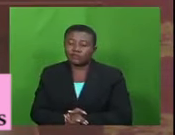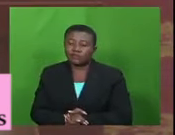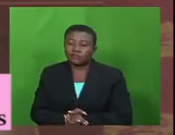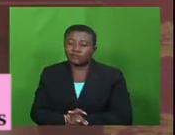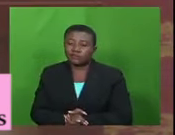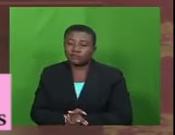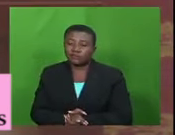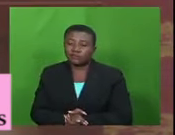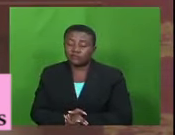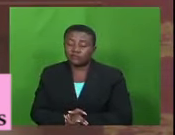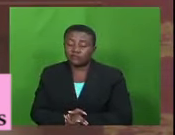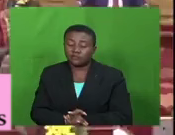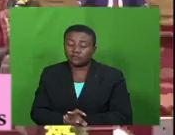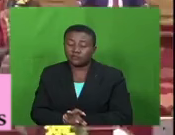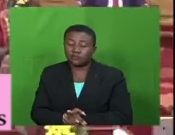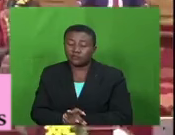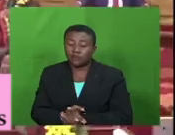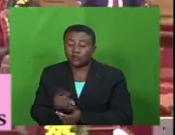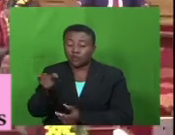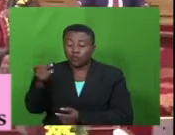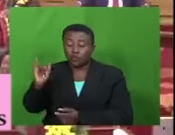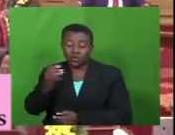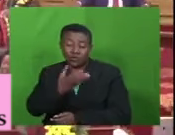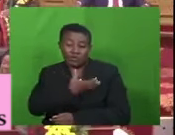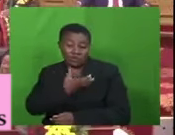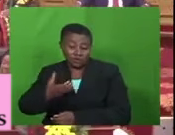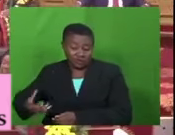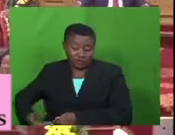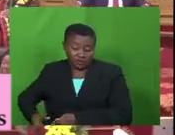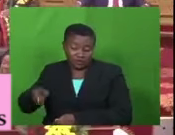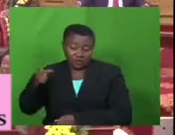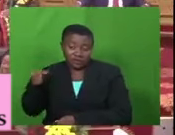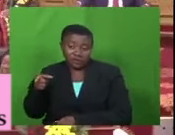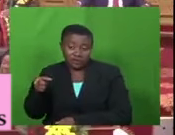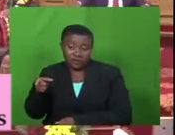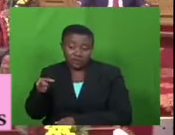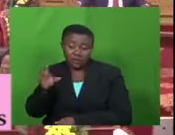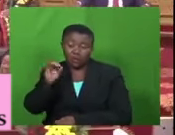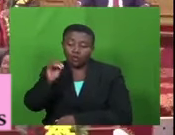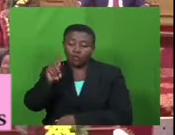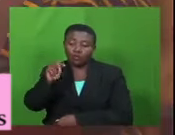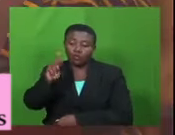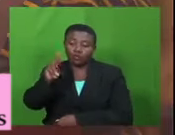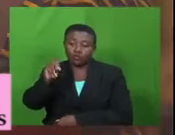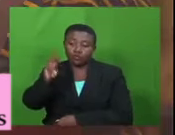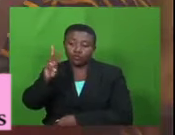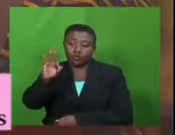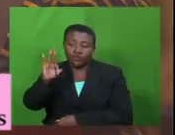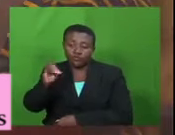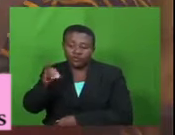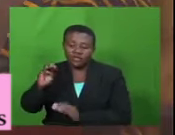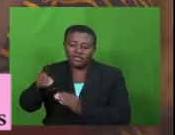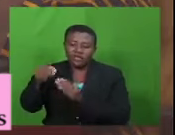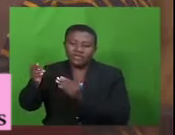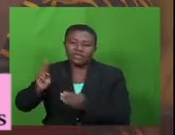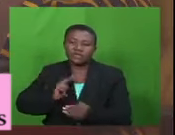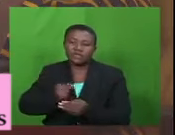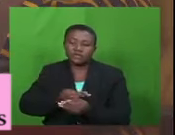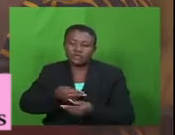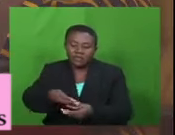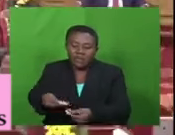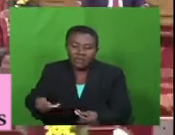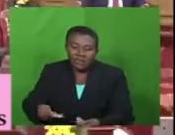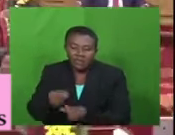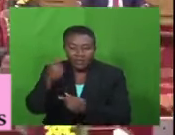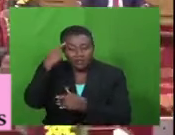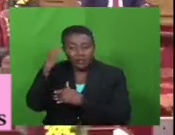The Asantehene Otumfuo Osei-Tutu II, who generously gave the land, was present at the